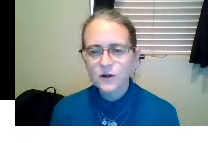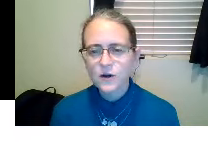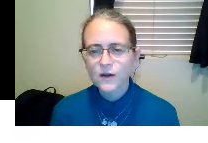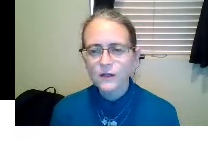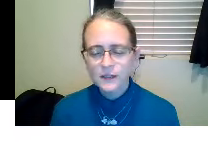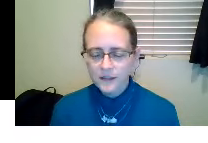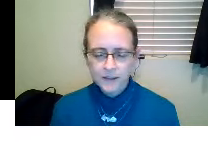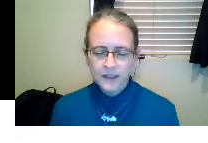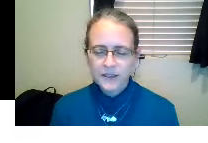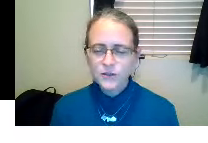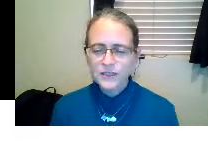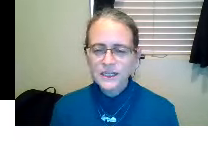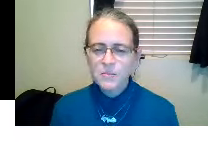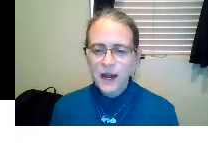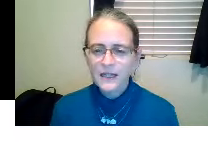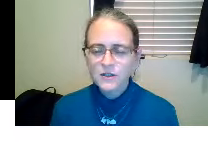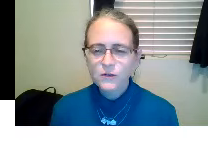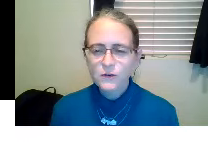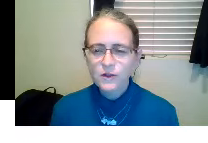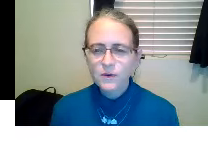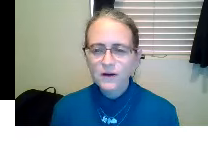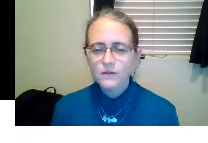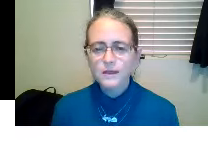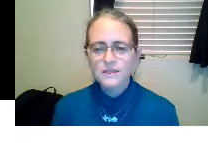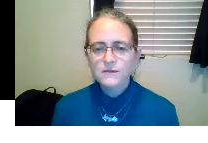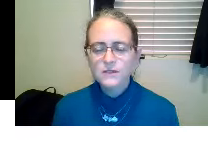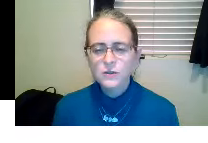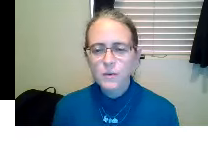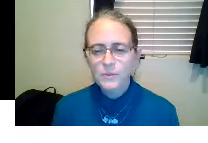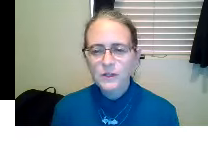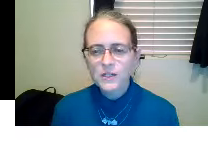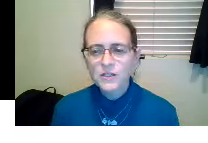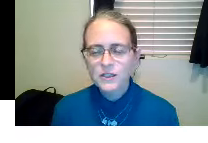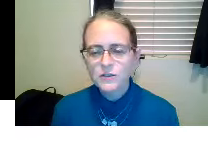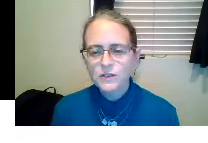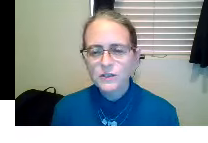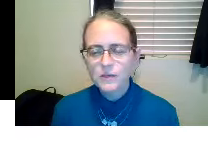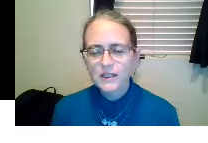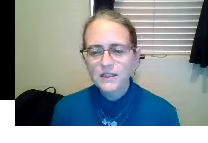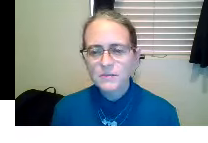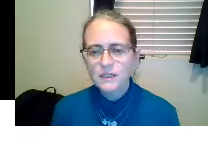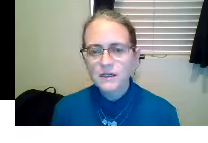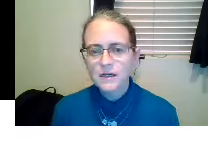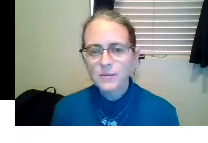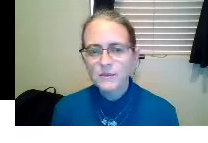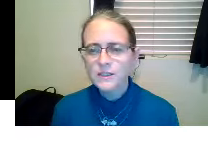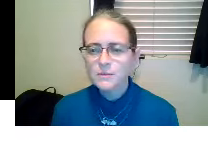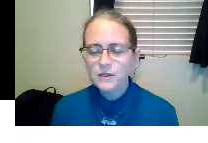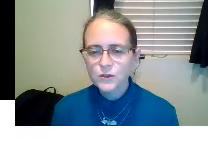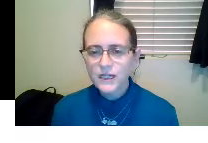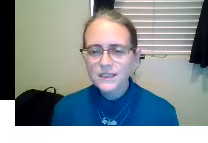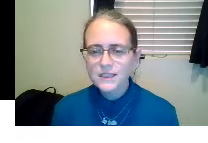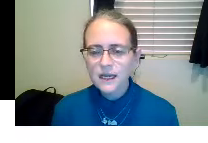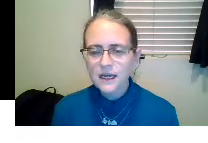disabilities saw increased impact over and above the rest of the general population during the pandemic need